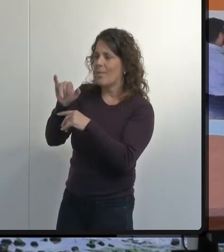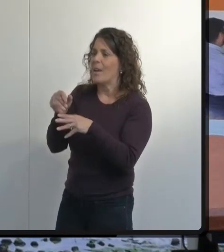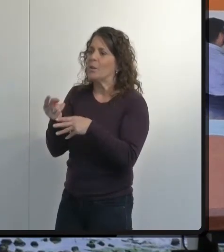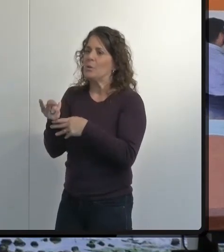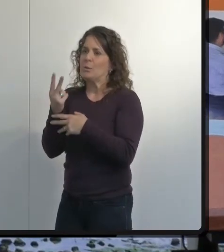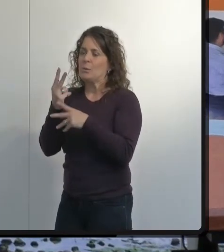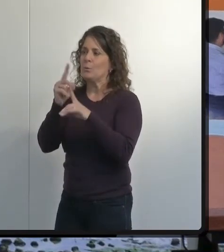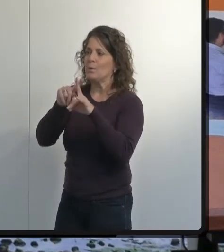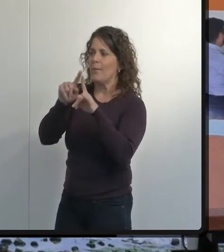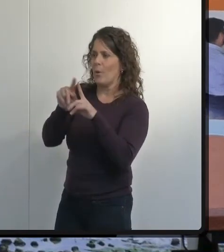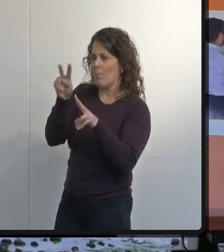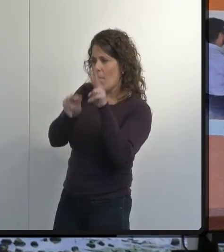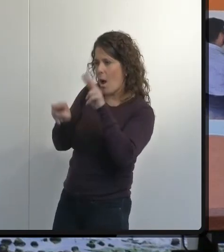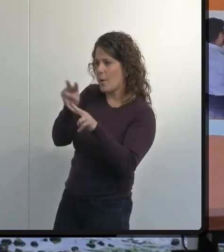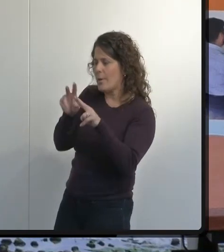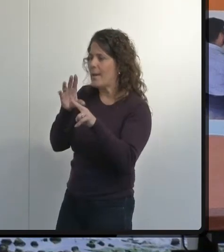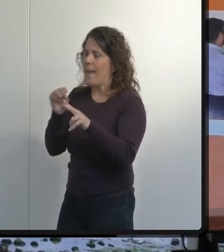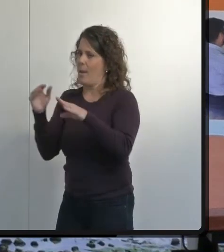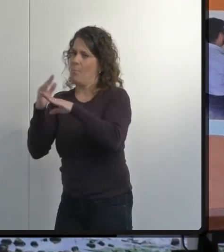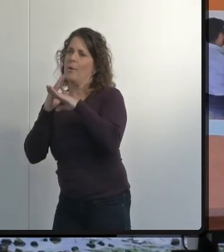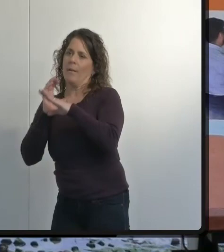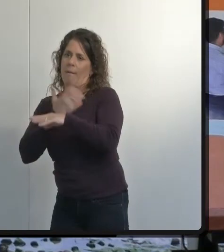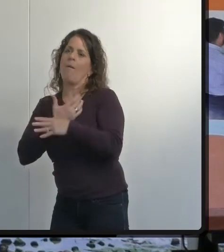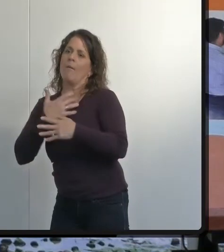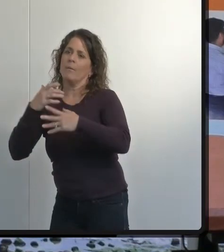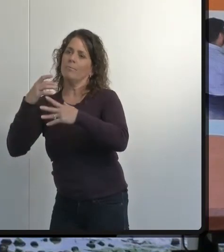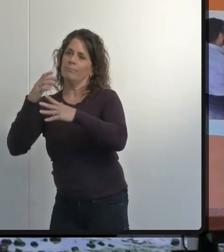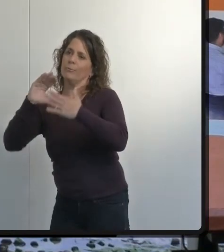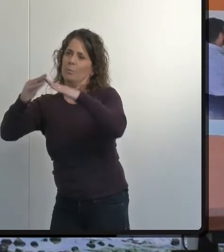to monitoring and protecting our communities.